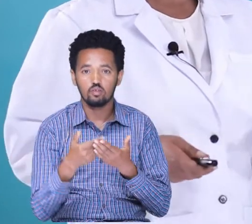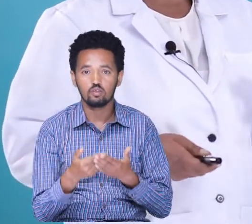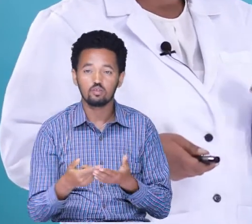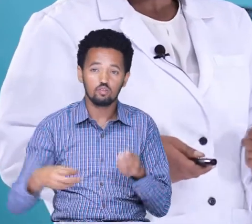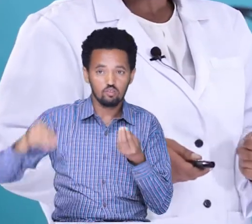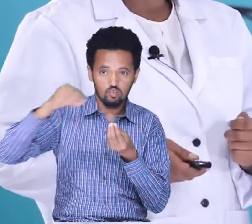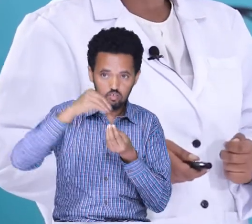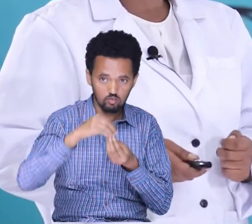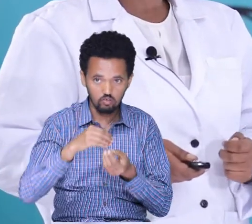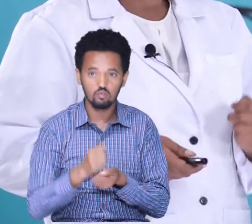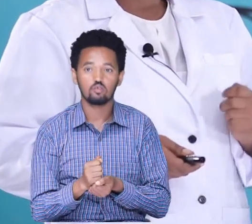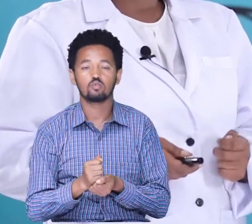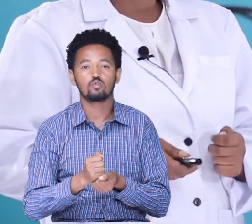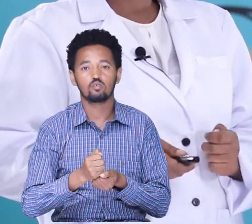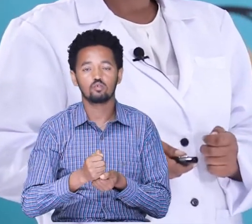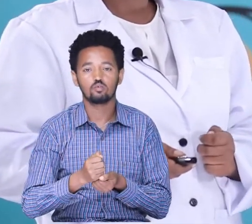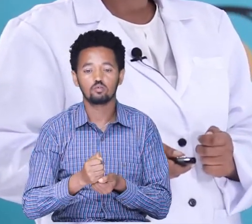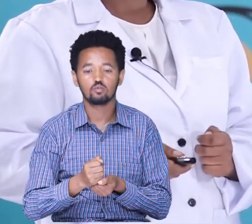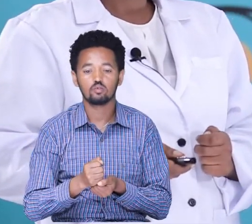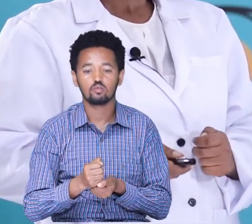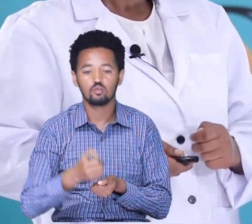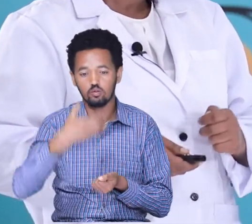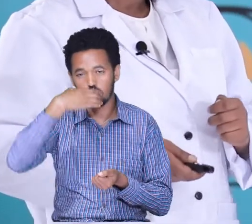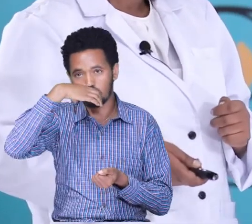increases, temperature is decreased.